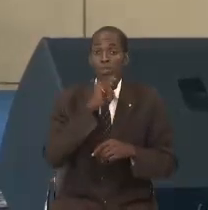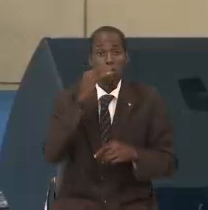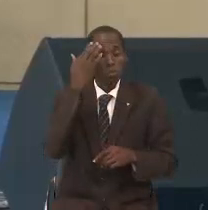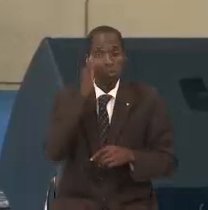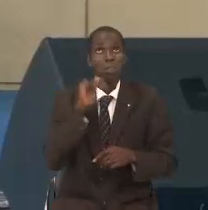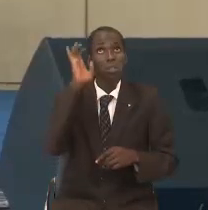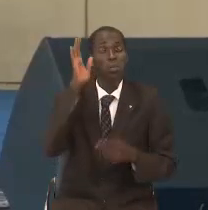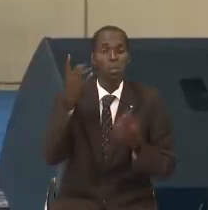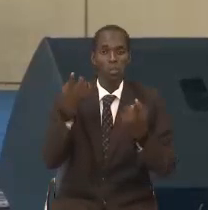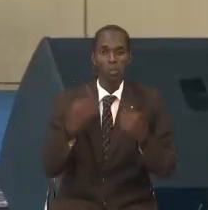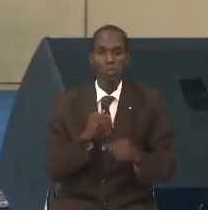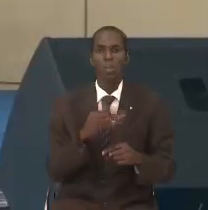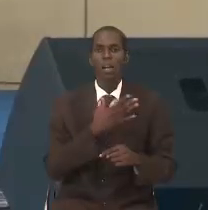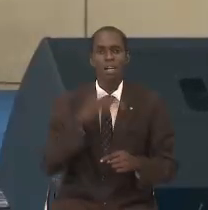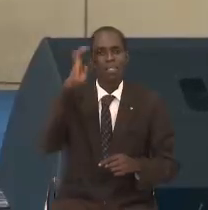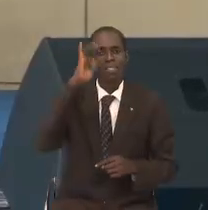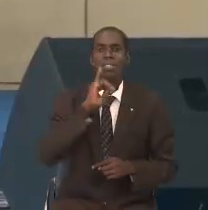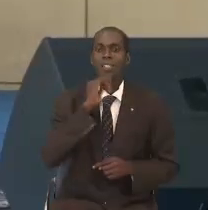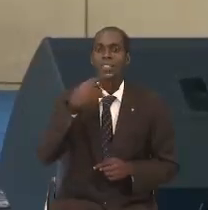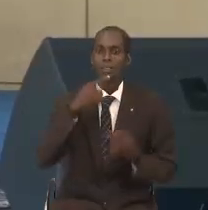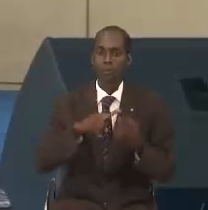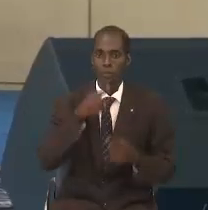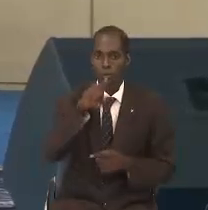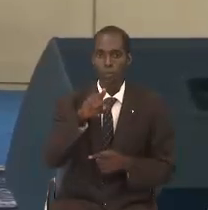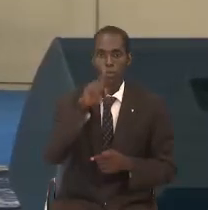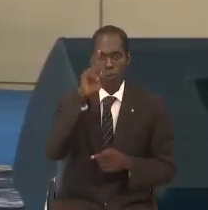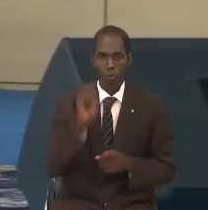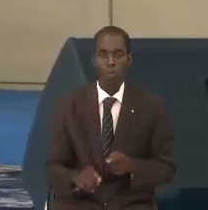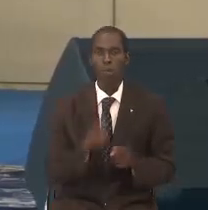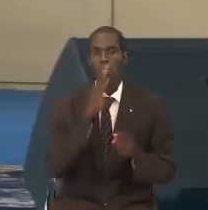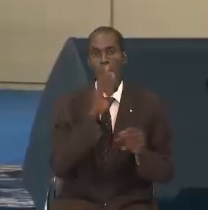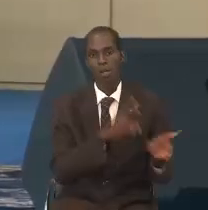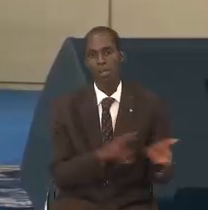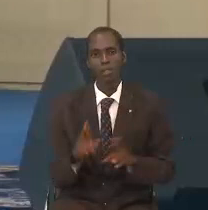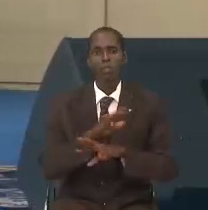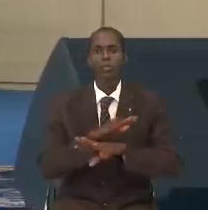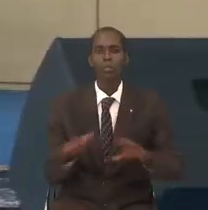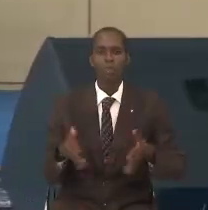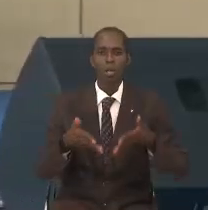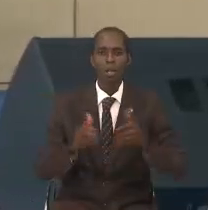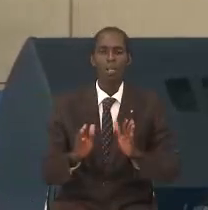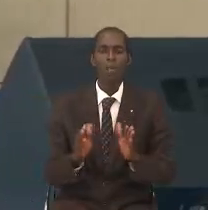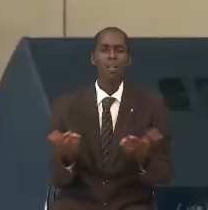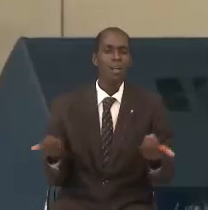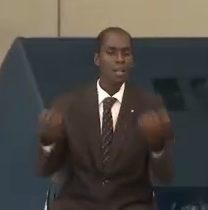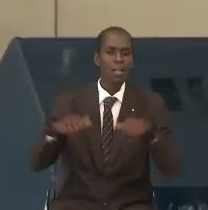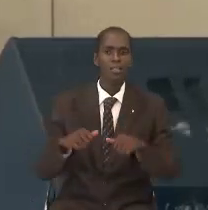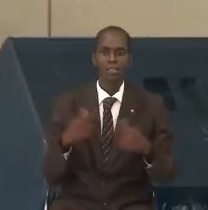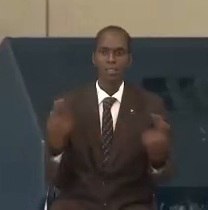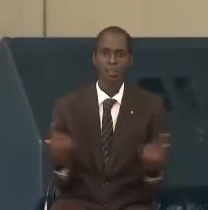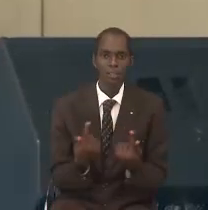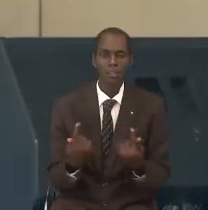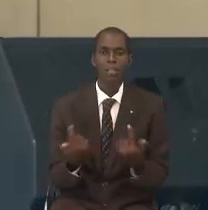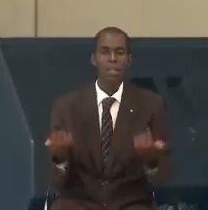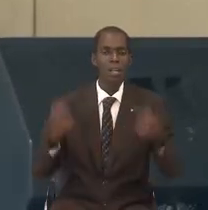And it's telling you that you must get ready. Do not allow any sin, any